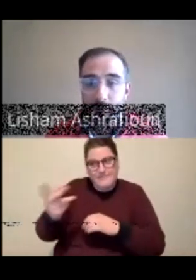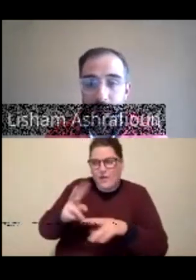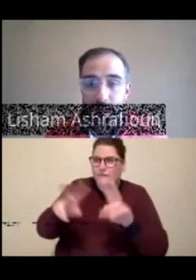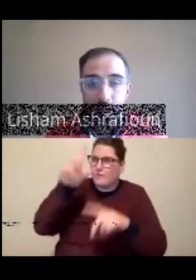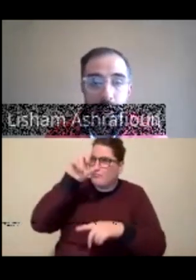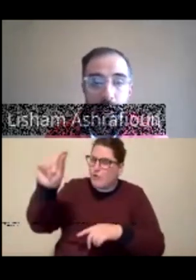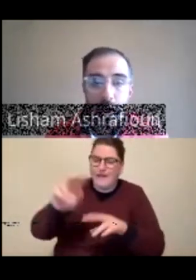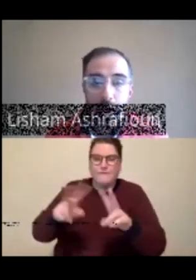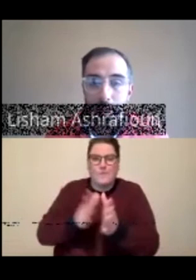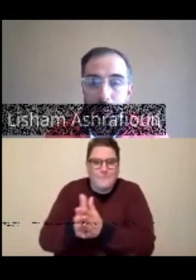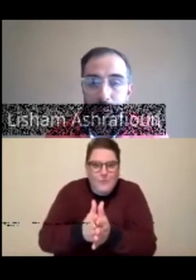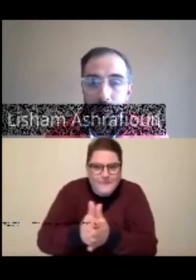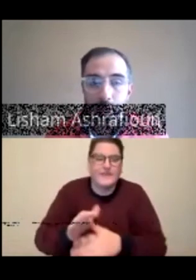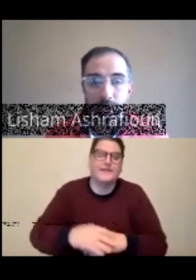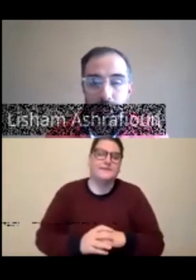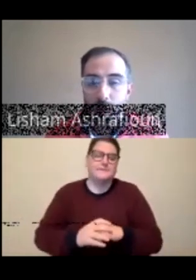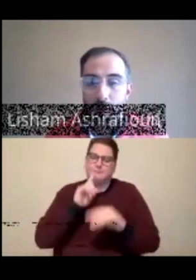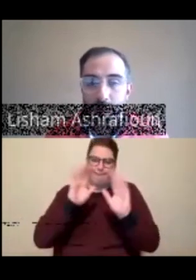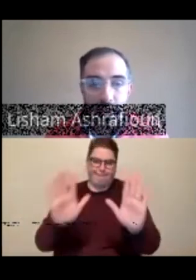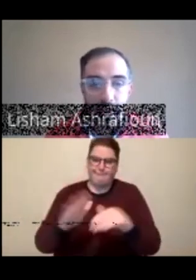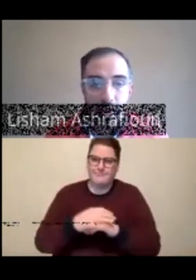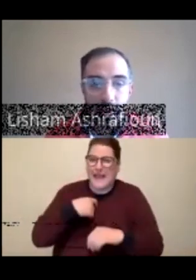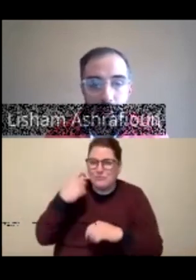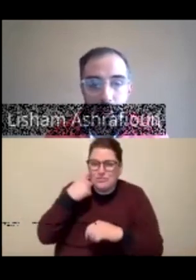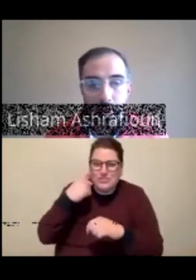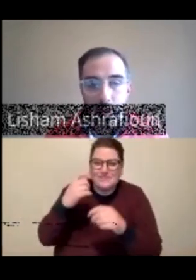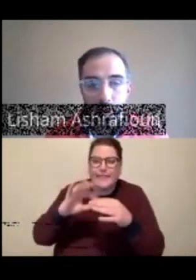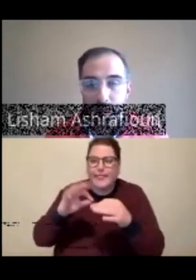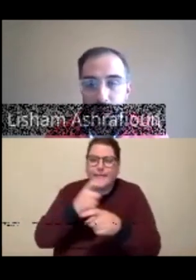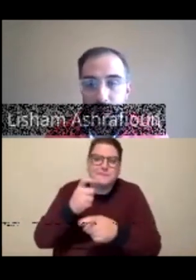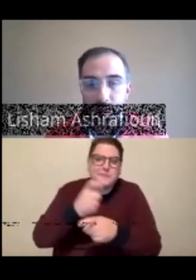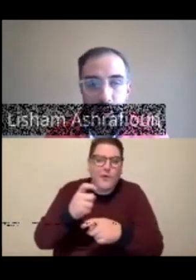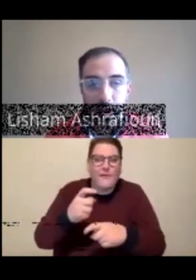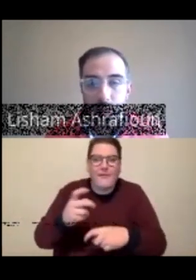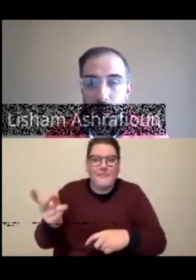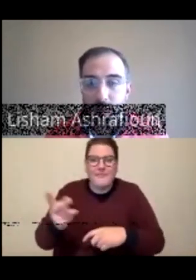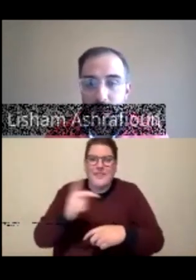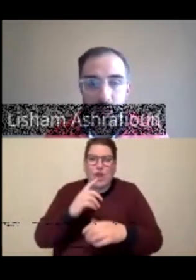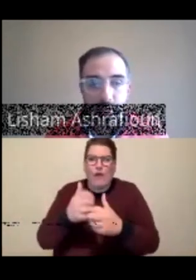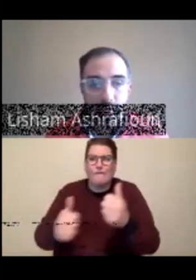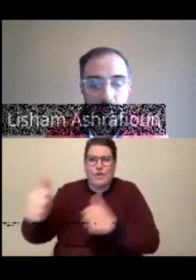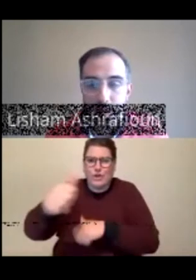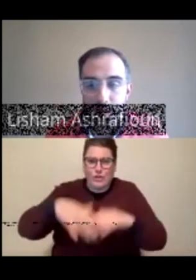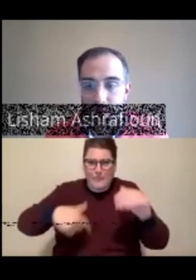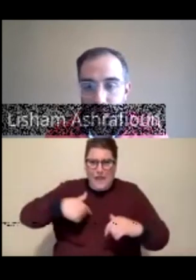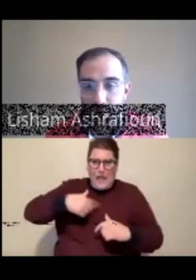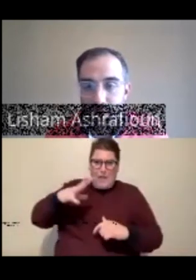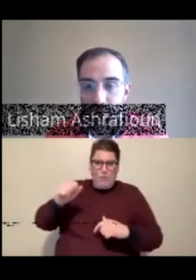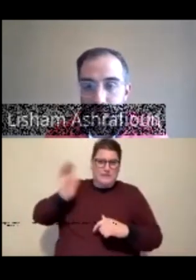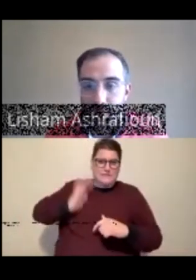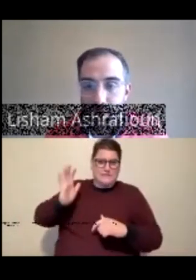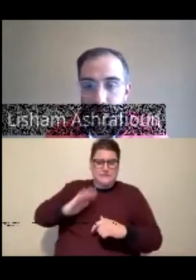and motivated. I was just joking that they are, way further than I was at